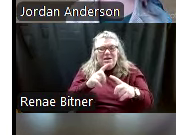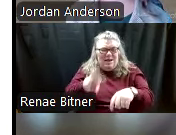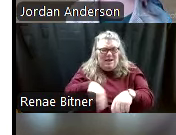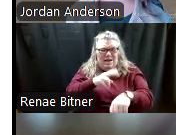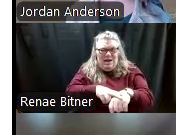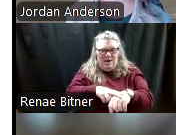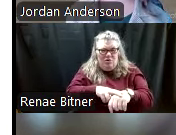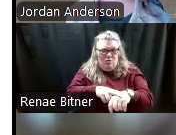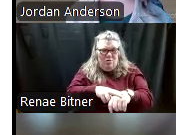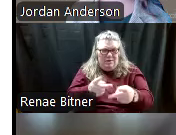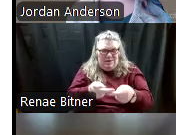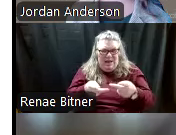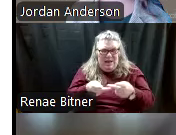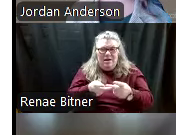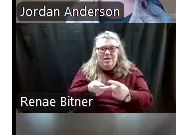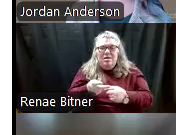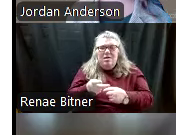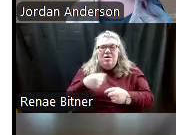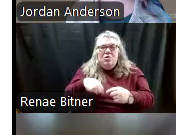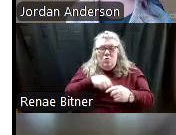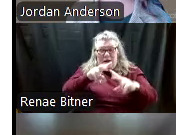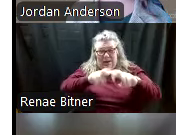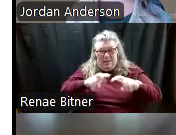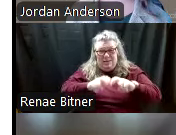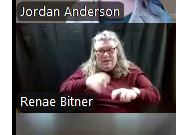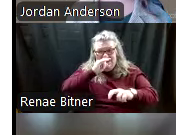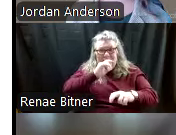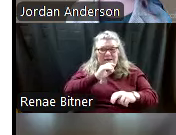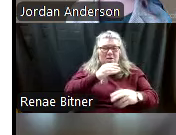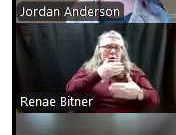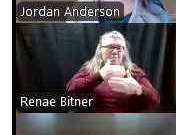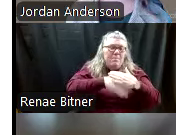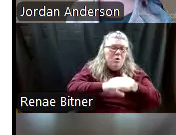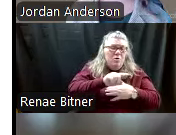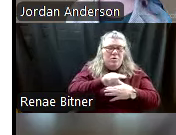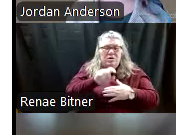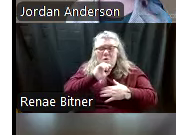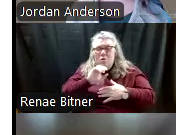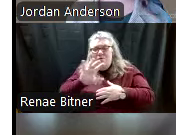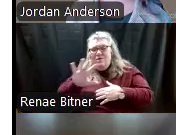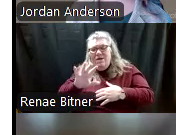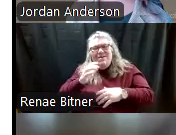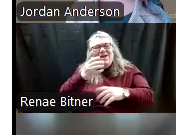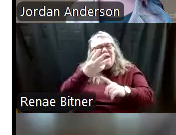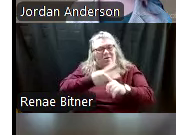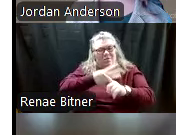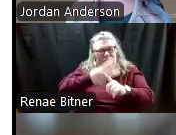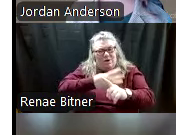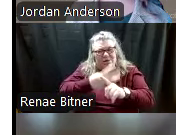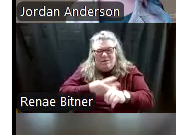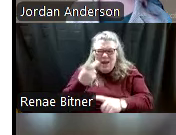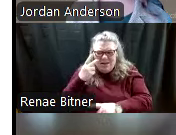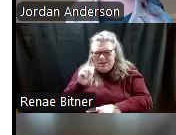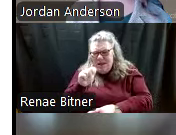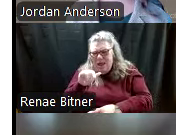natural setting. We do assessments on our kiddos birth to 5 every 6 months. And I saw Allison is on here somewhere